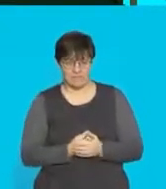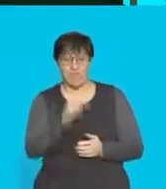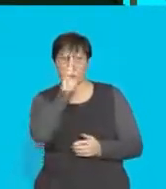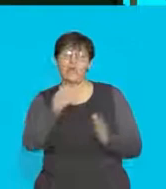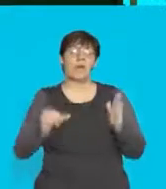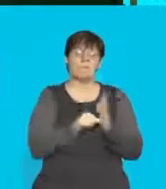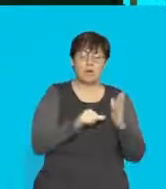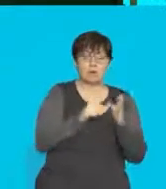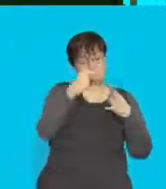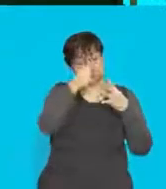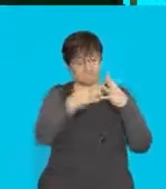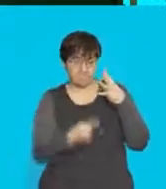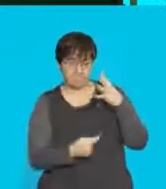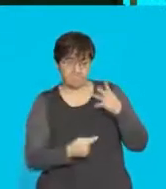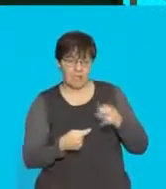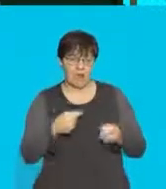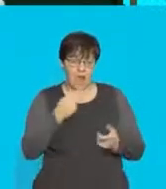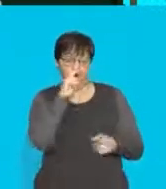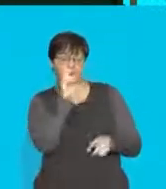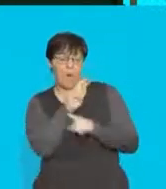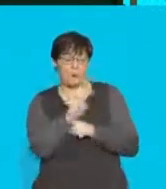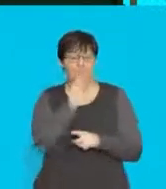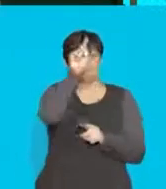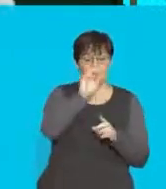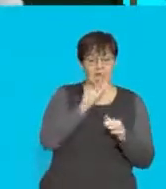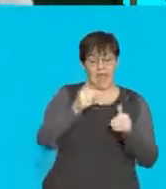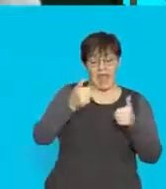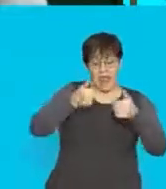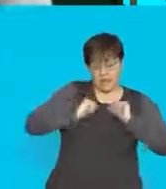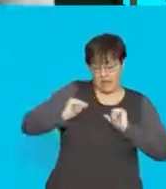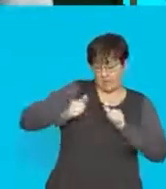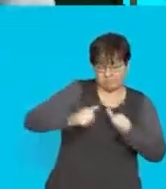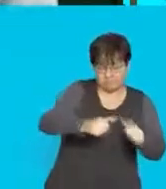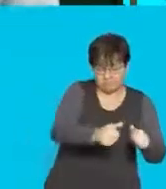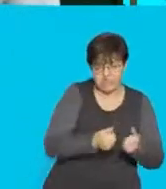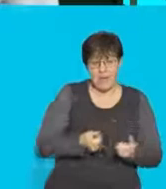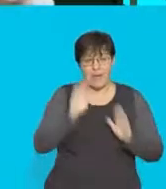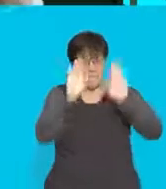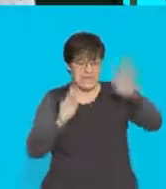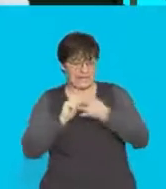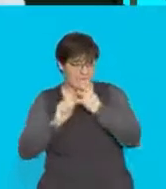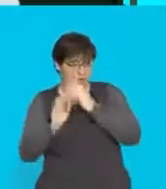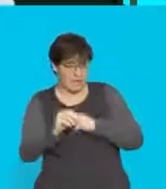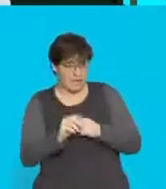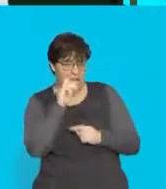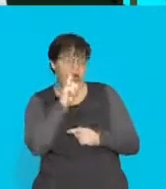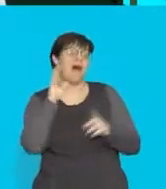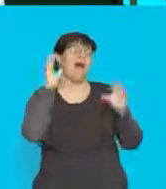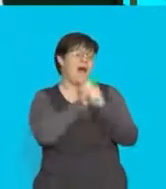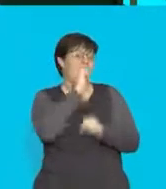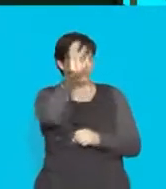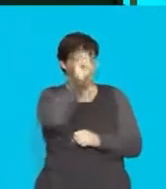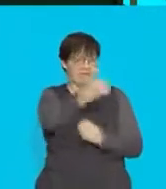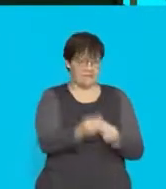we've looked at the important terms. We've had an overview of the different patterns of inheritance. I trust that you guys have recollected those important